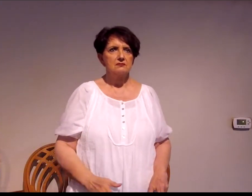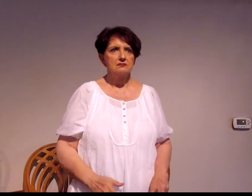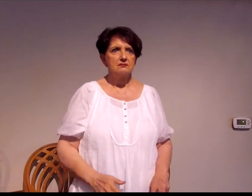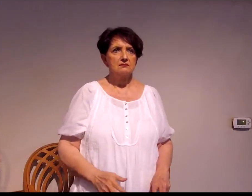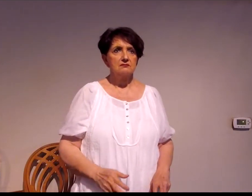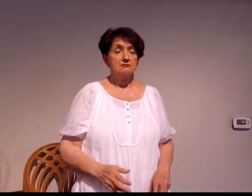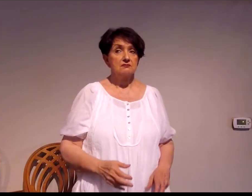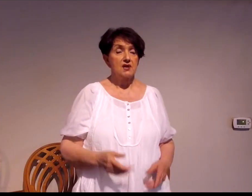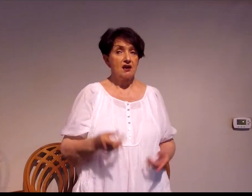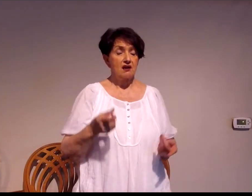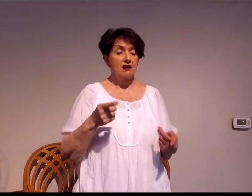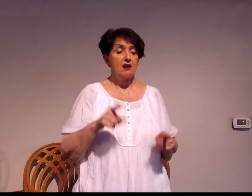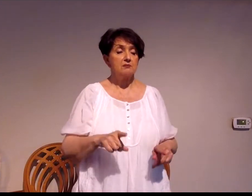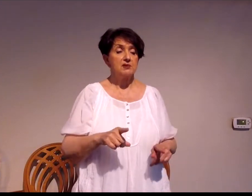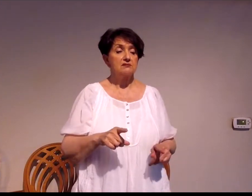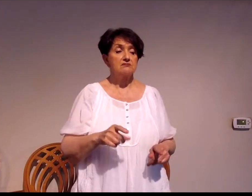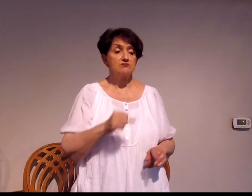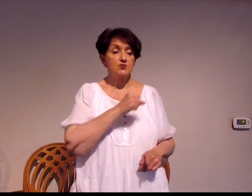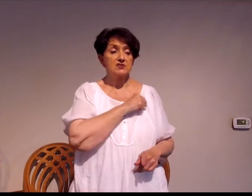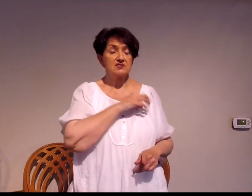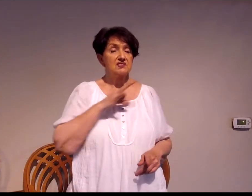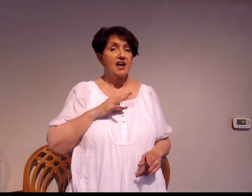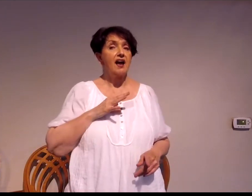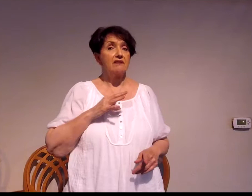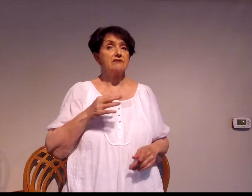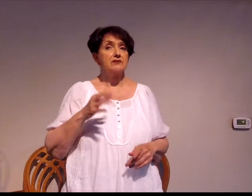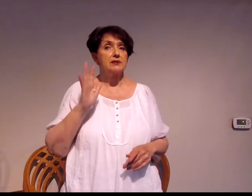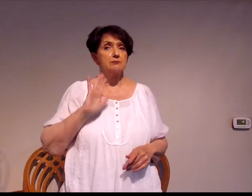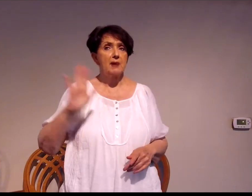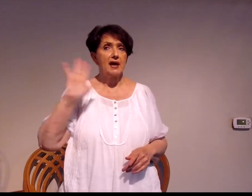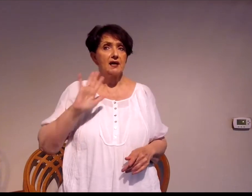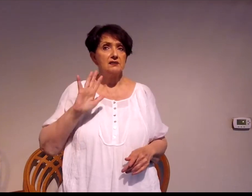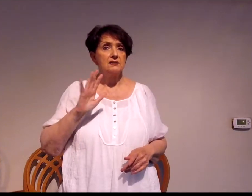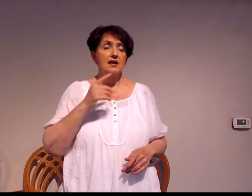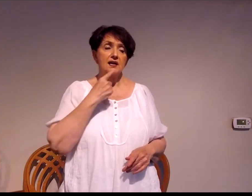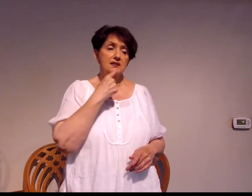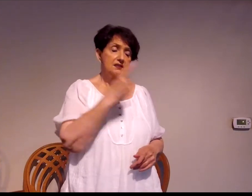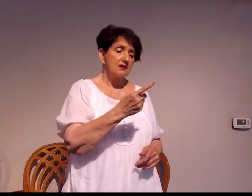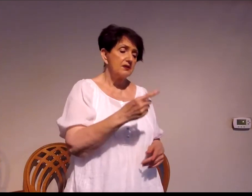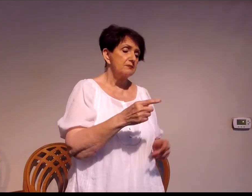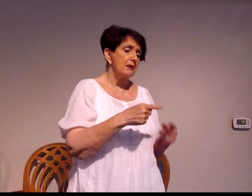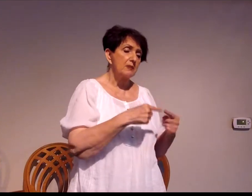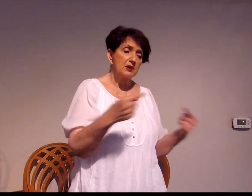and even with staff in the past, that I say, I'm allergic to smoke, I can't really hug you,